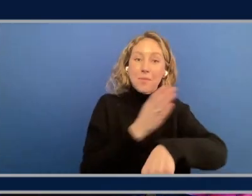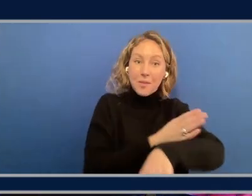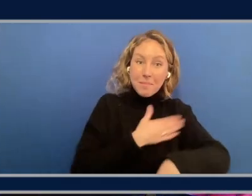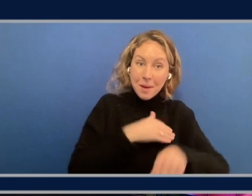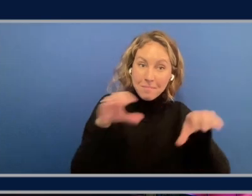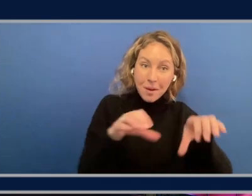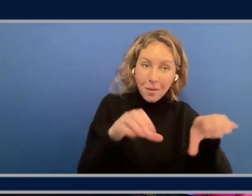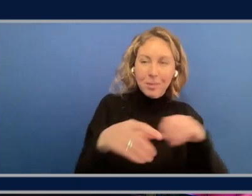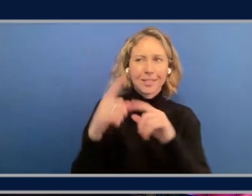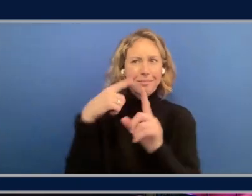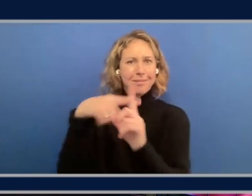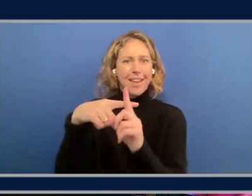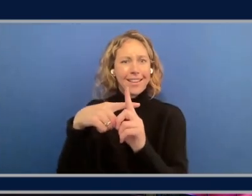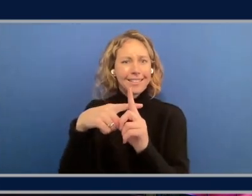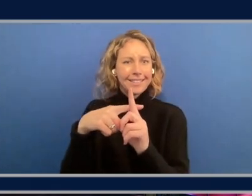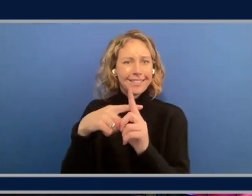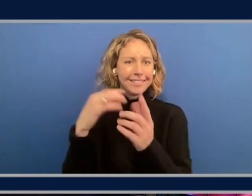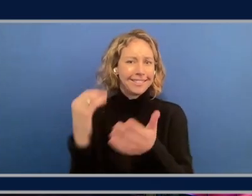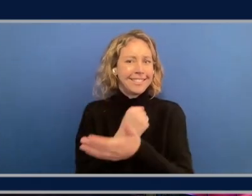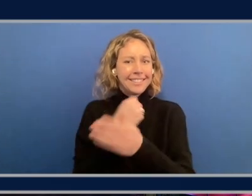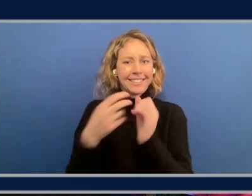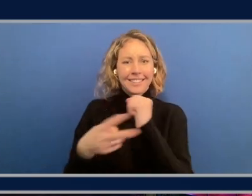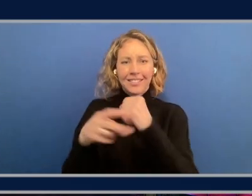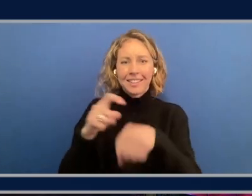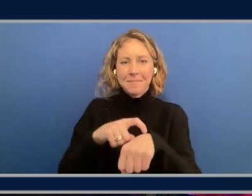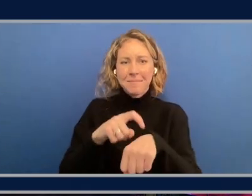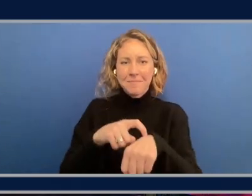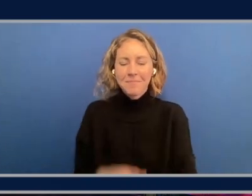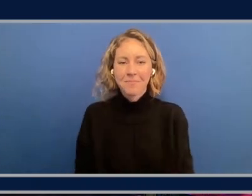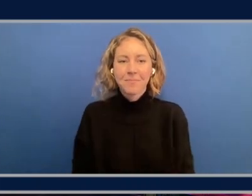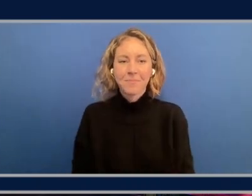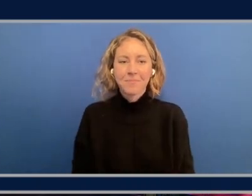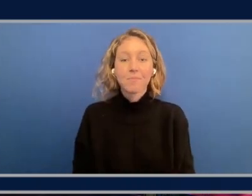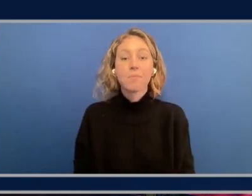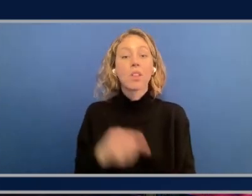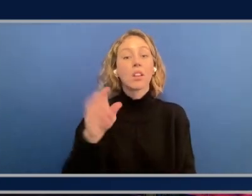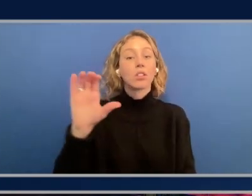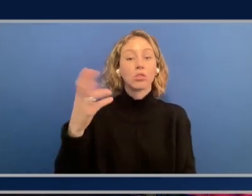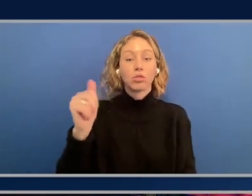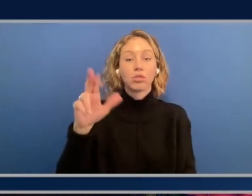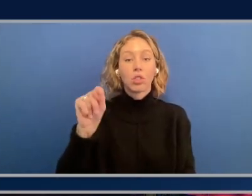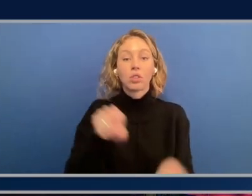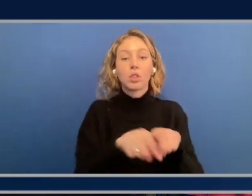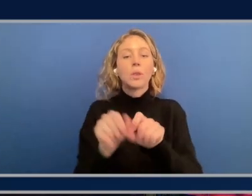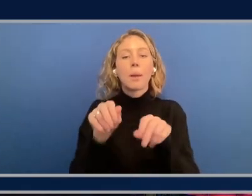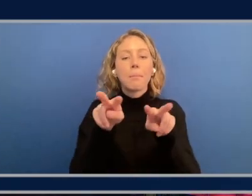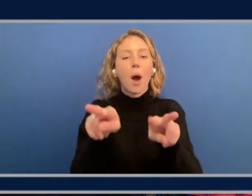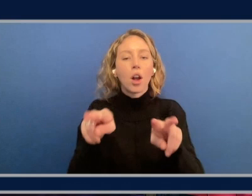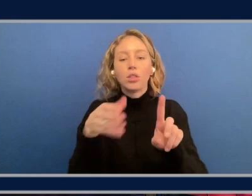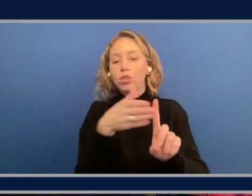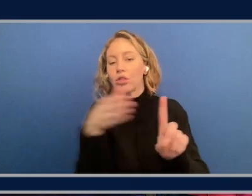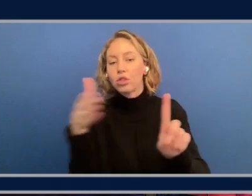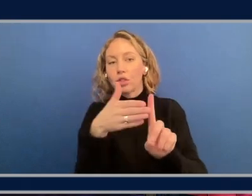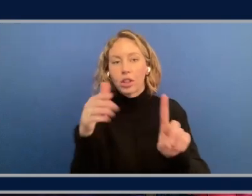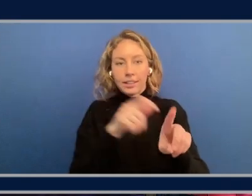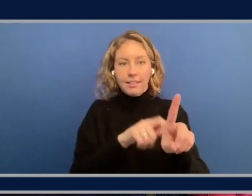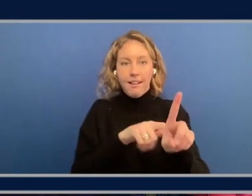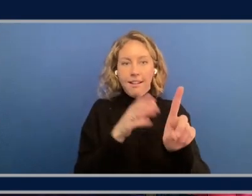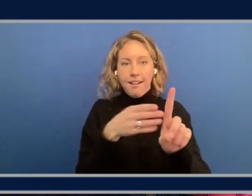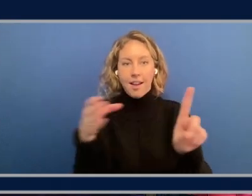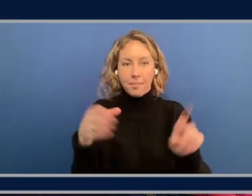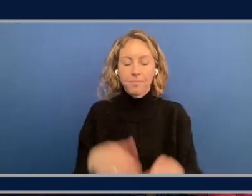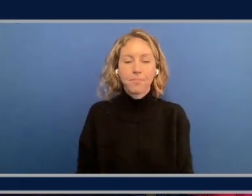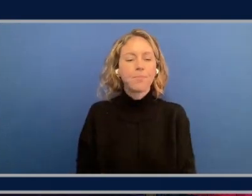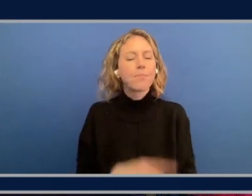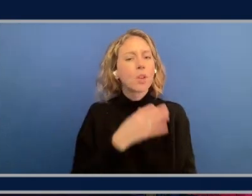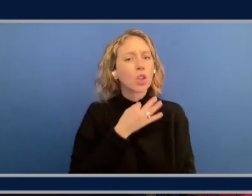This is great. And I think that these charts are also, you can monitor them over time as well. So are they limited to a